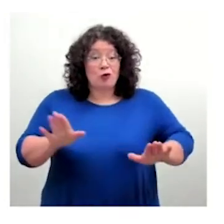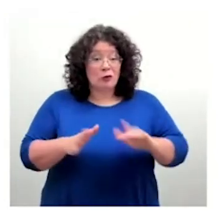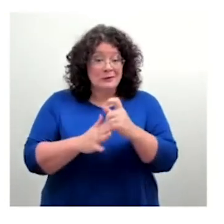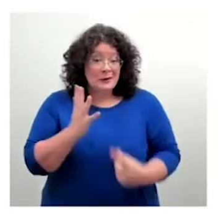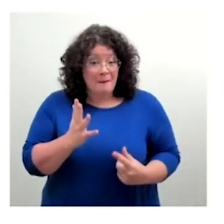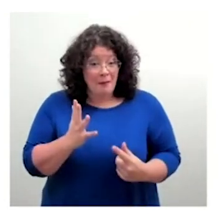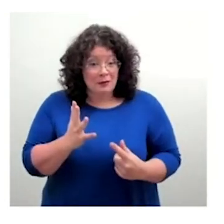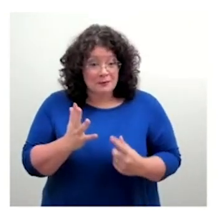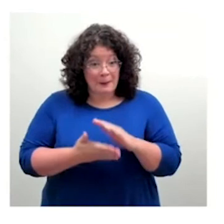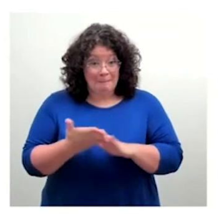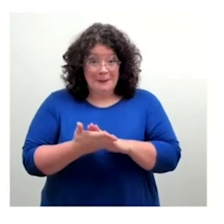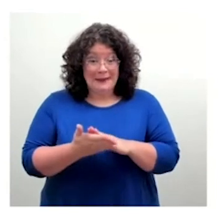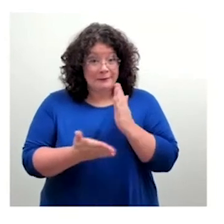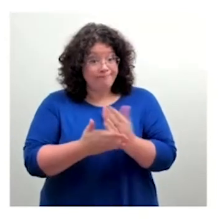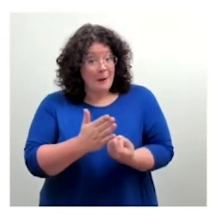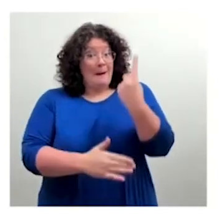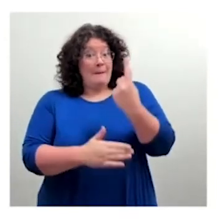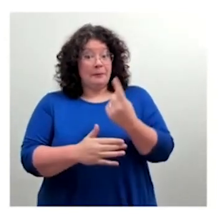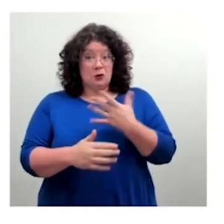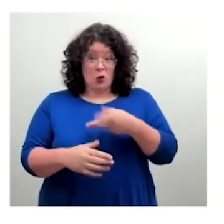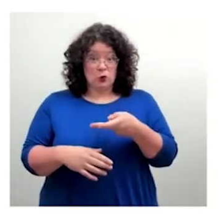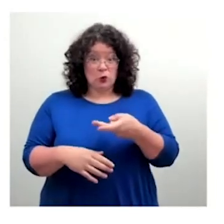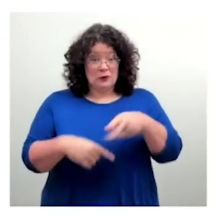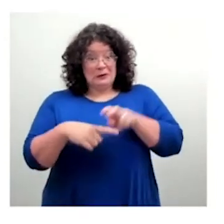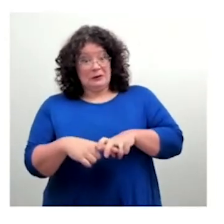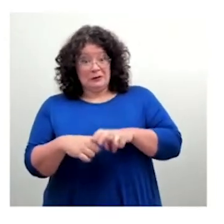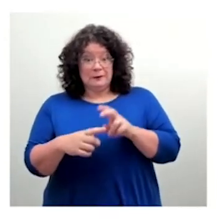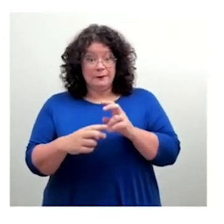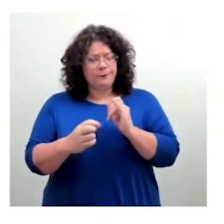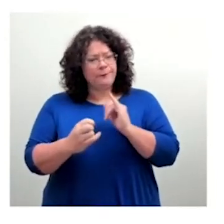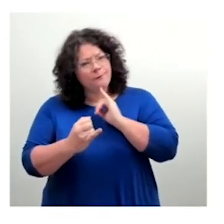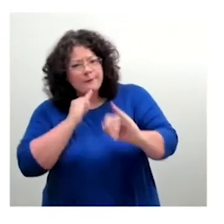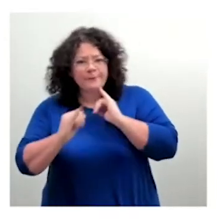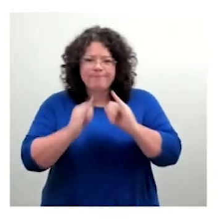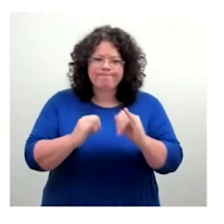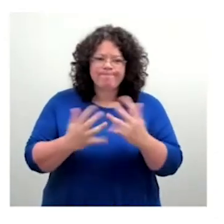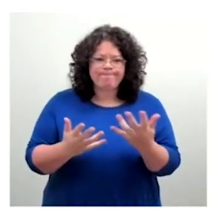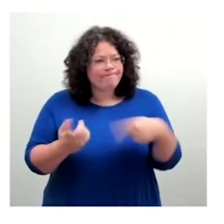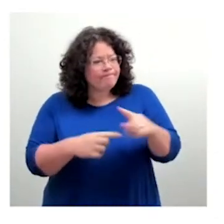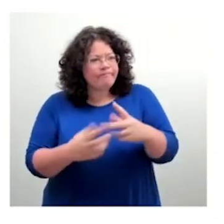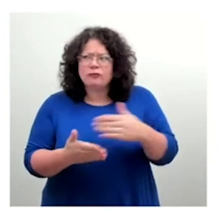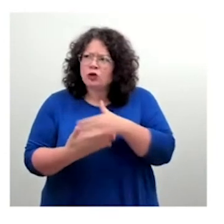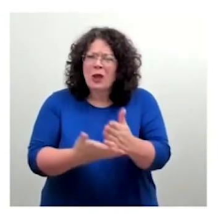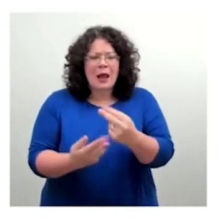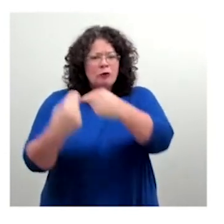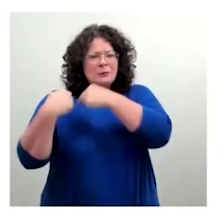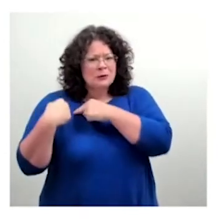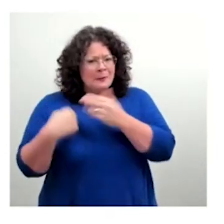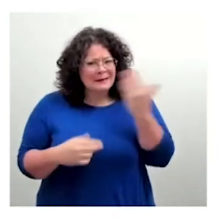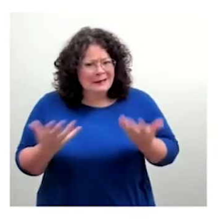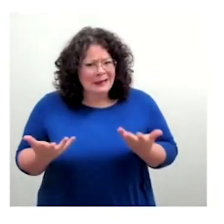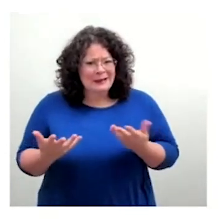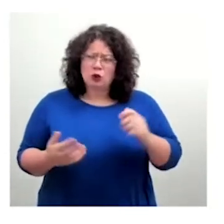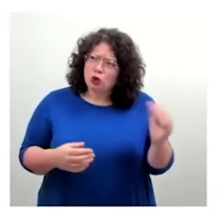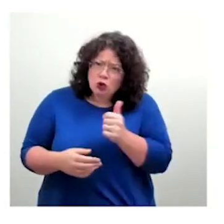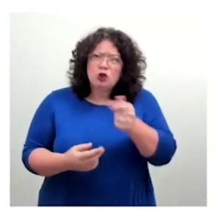to not even blink an eye at being able to do the thing that you want to do? I do appreciate that this is easier said than done. There